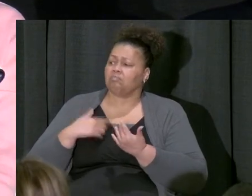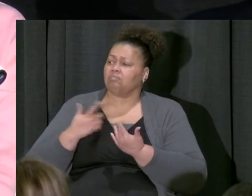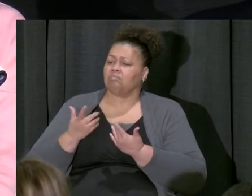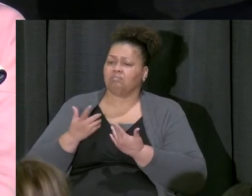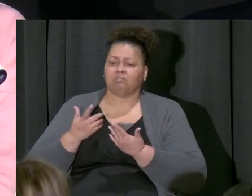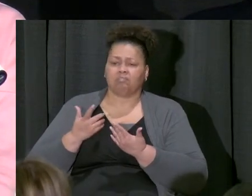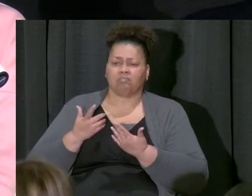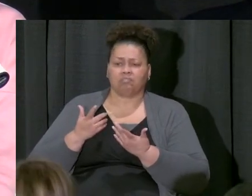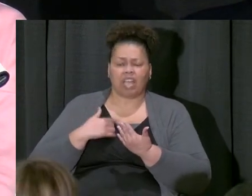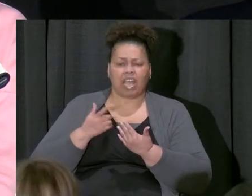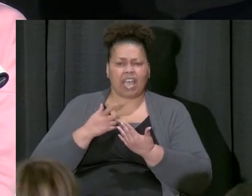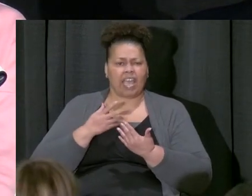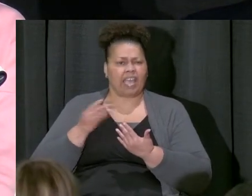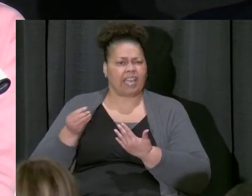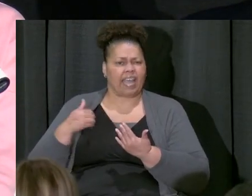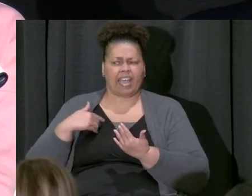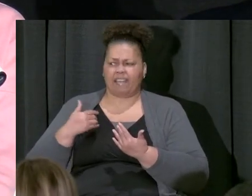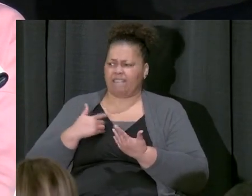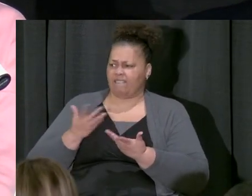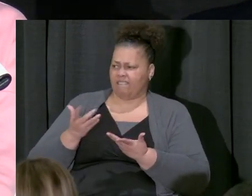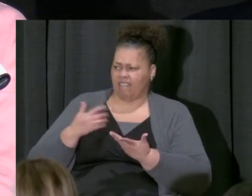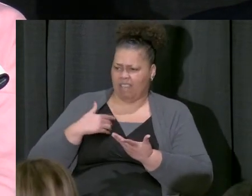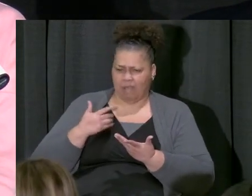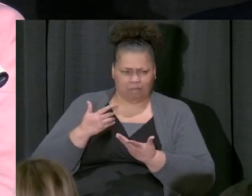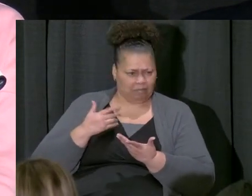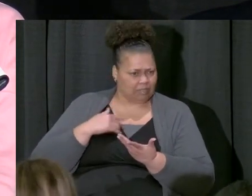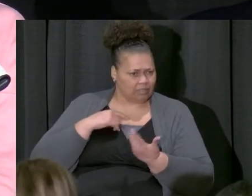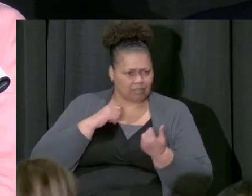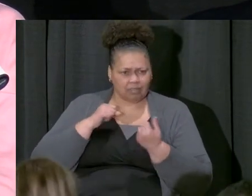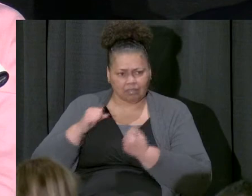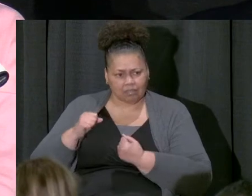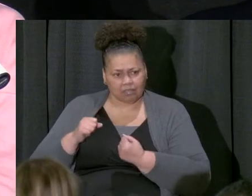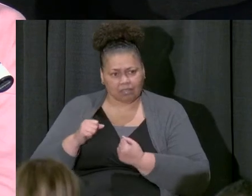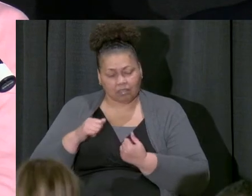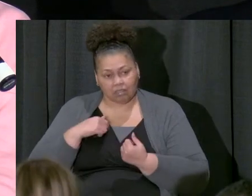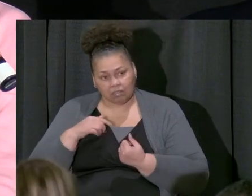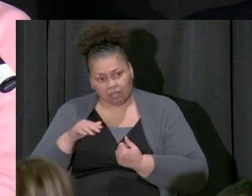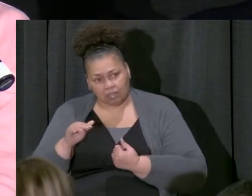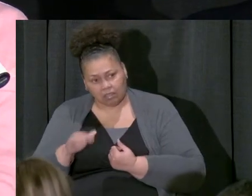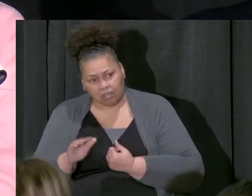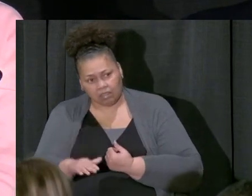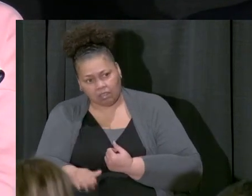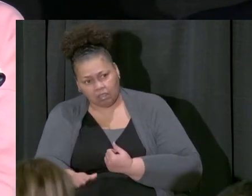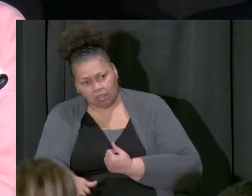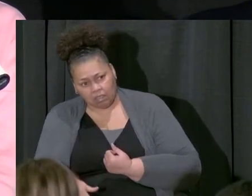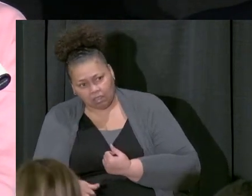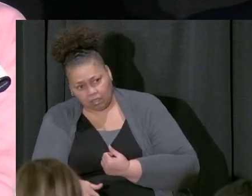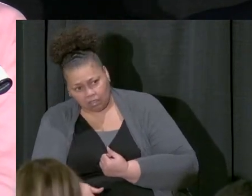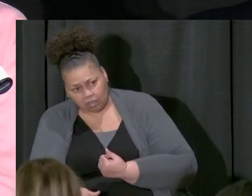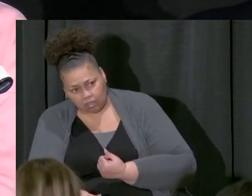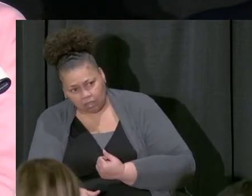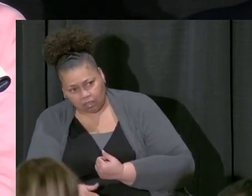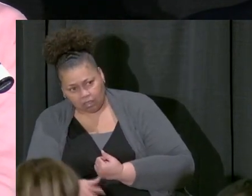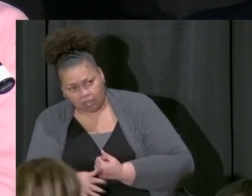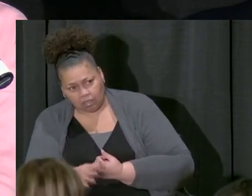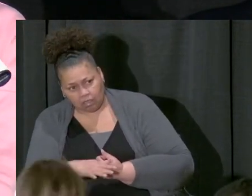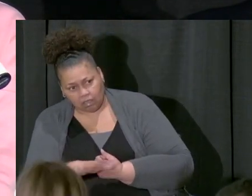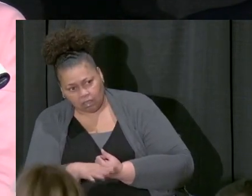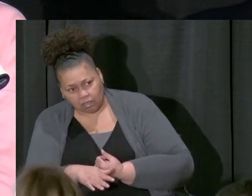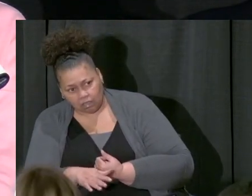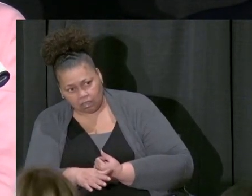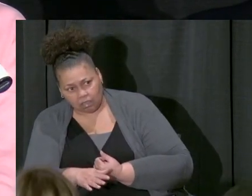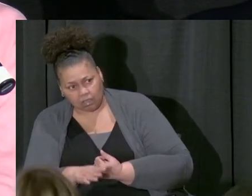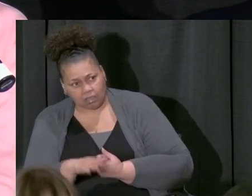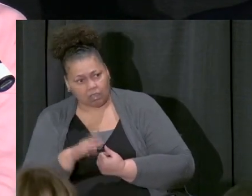human-computer interaction conferences, academic conferences, and we share